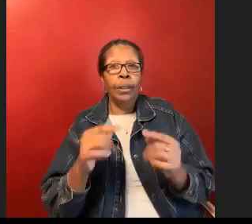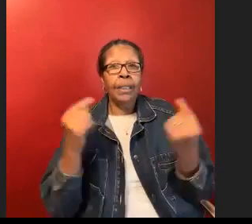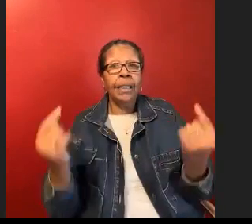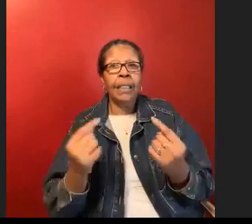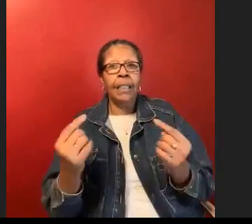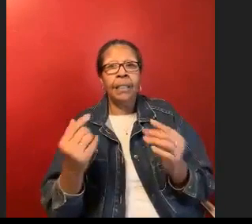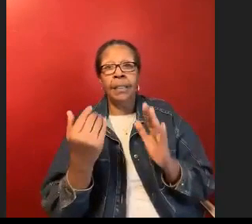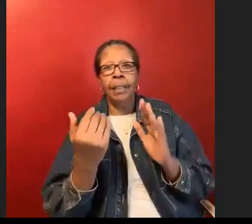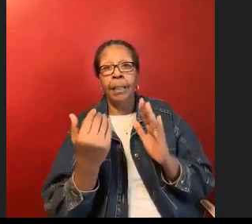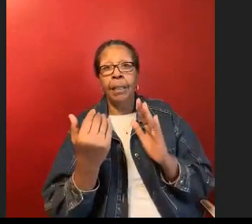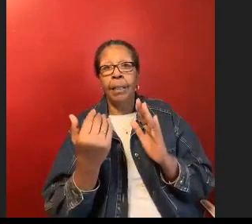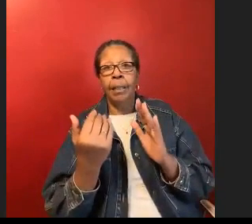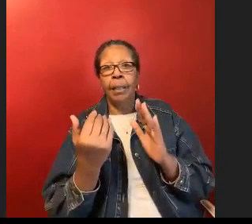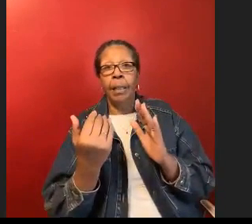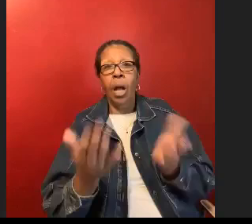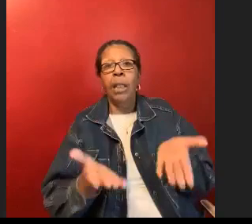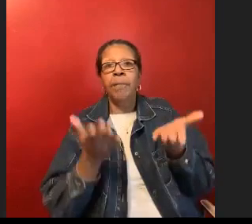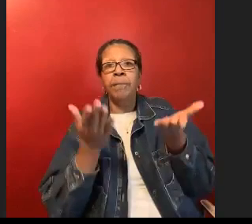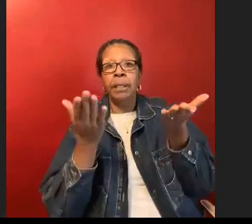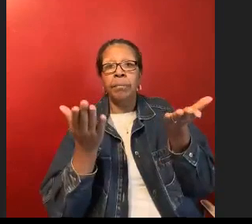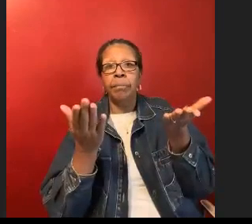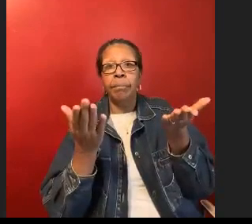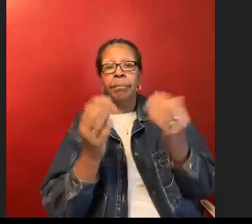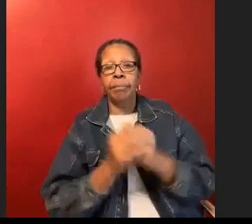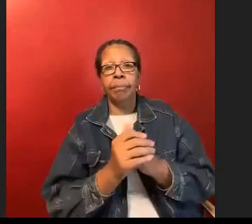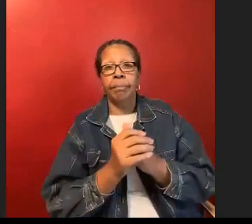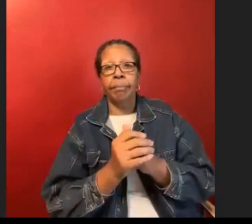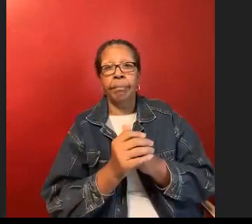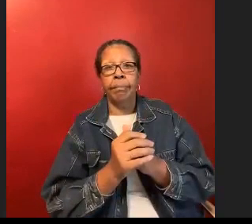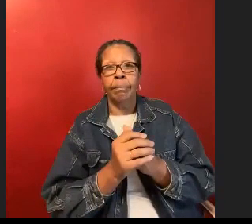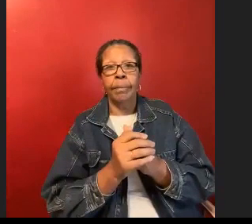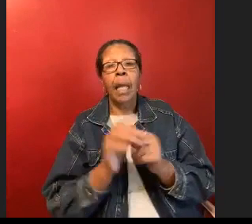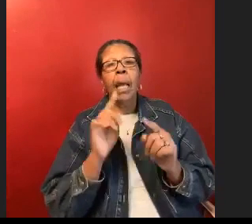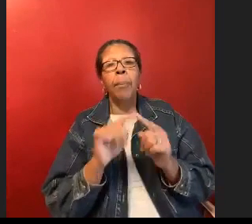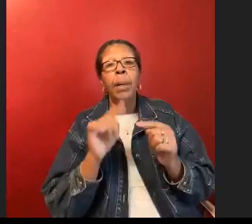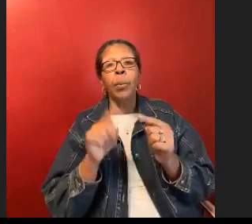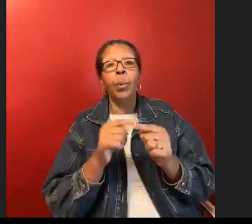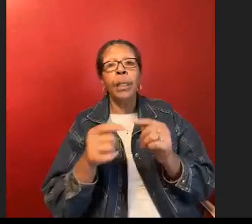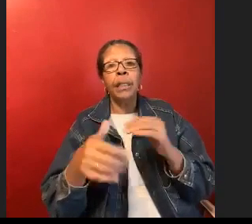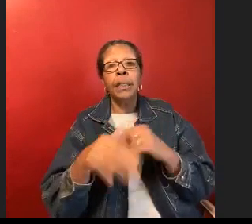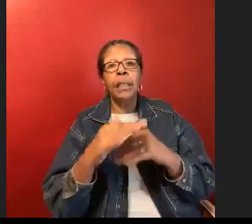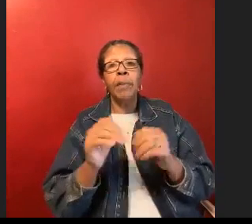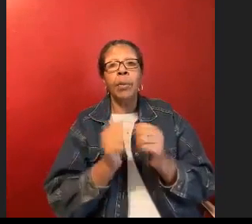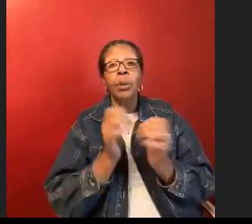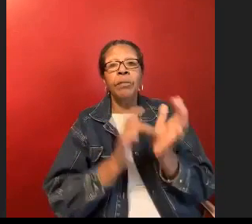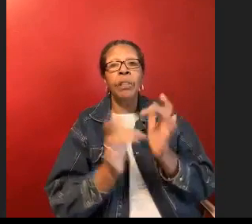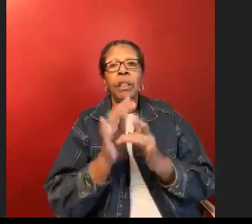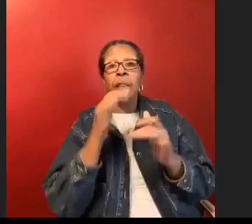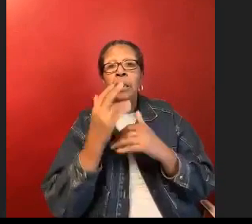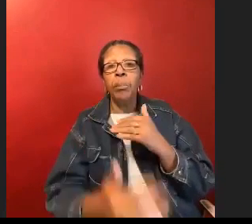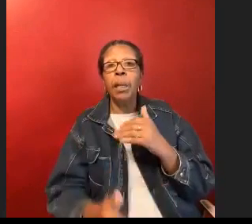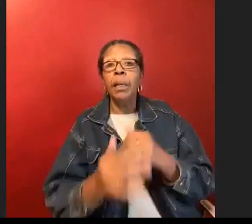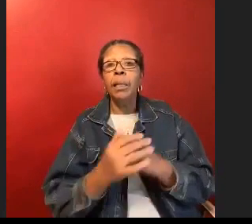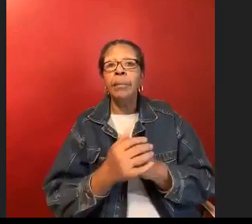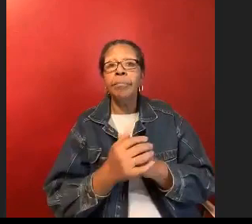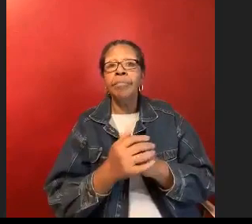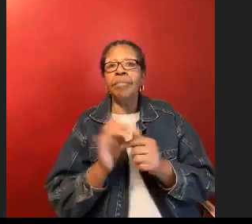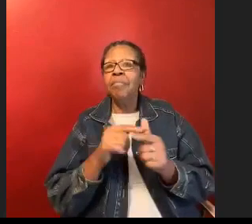Listed, every last one of them. But then when it's covered by the blood of Jesus, guess what? They're all